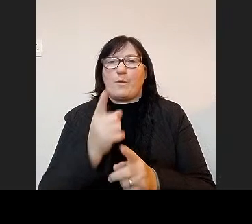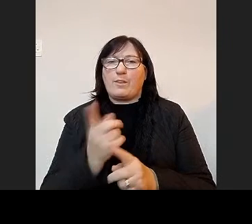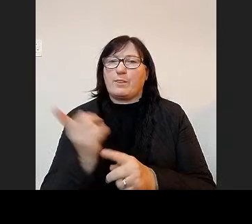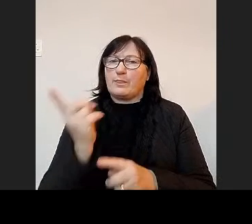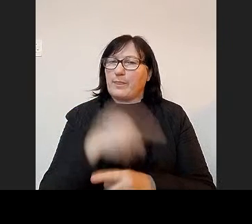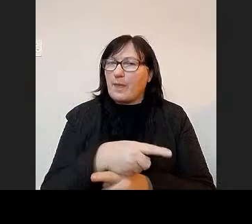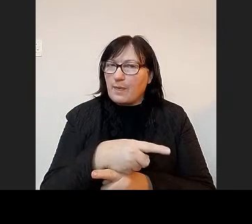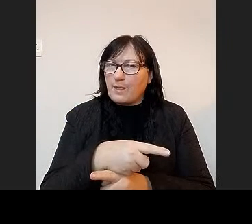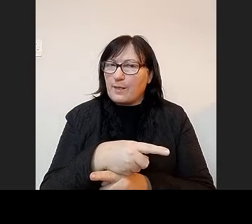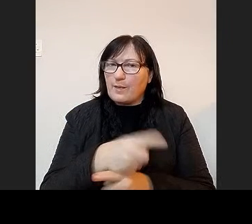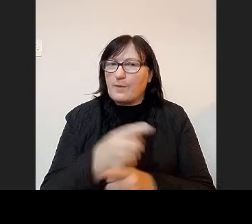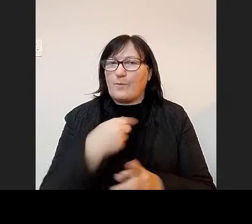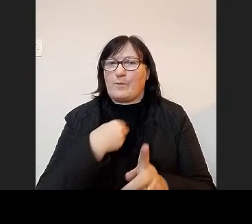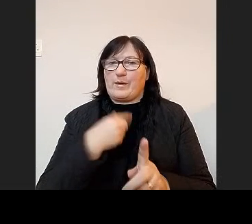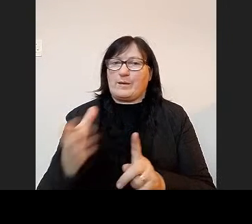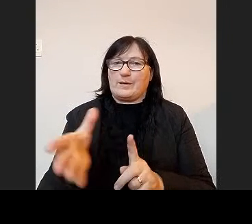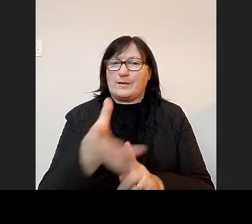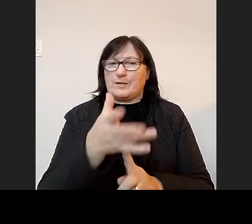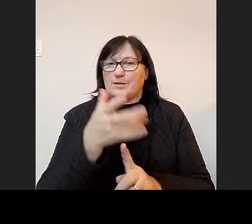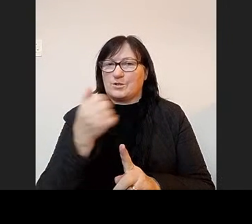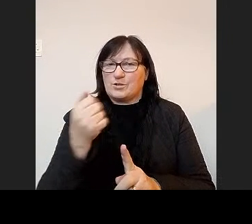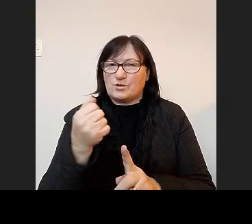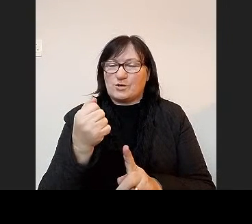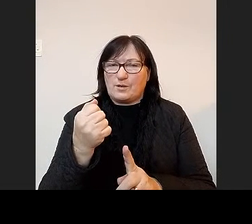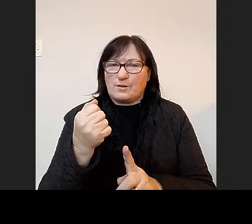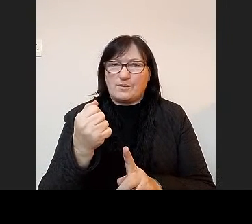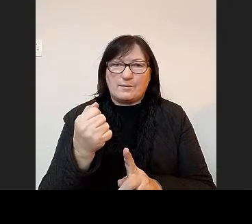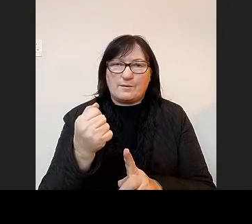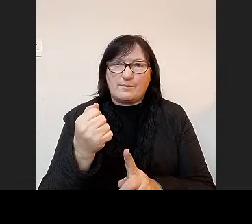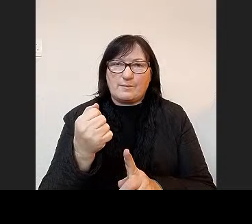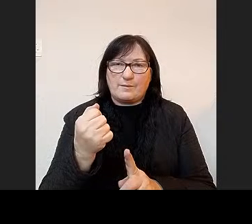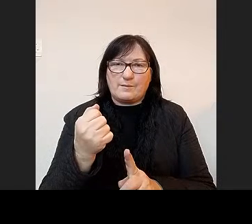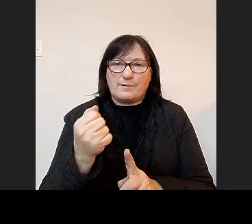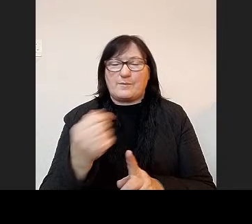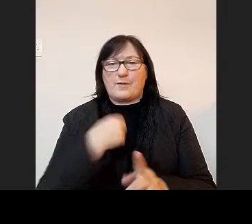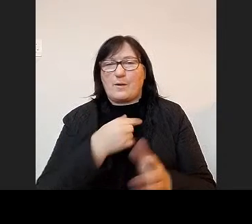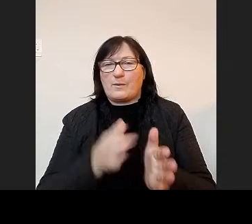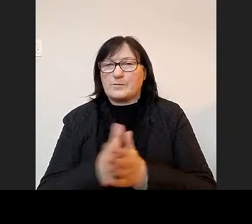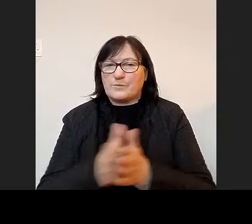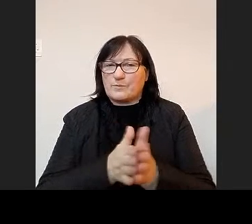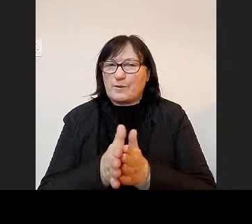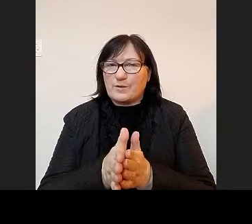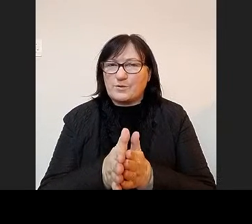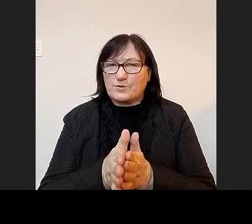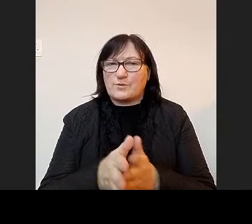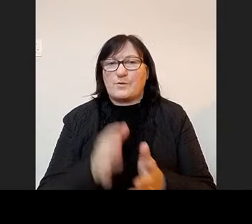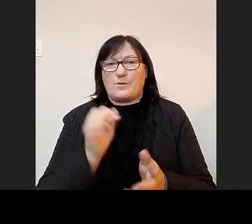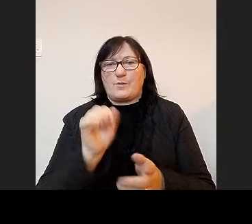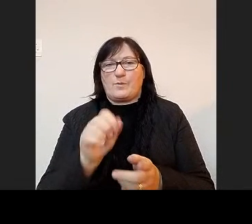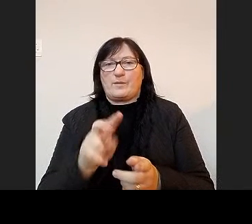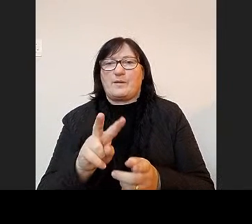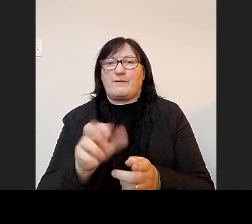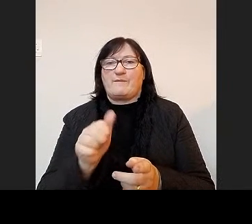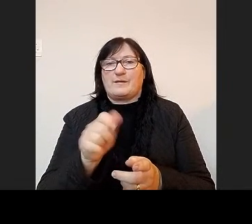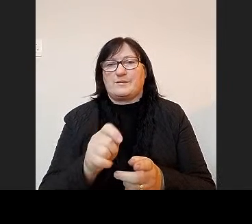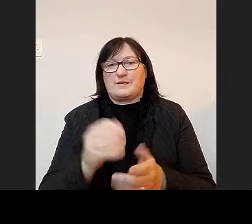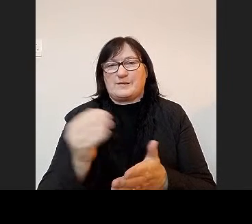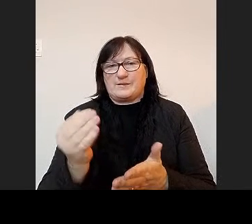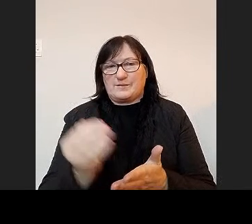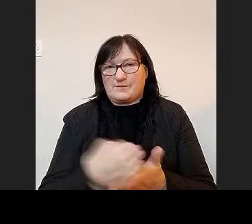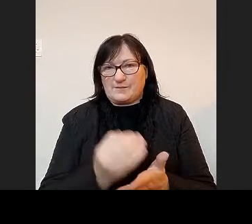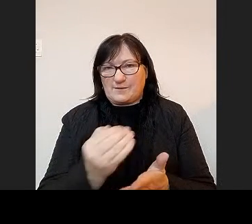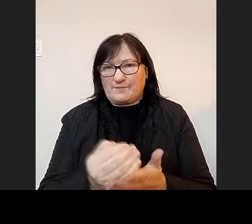achieve our moonshot aspiration where the best service is no service at